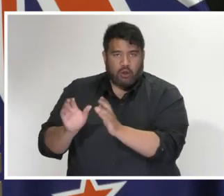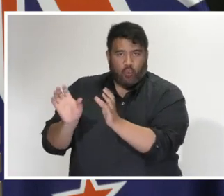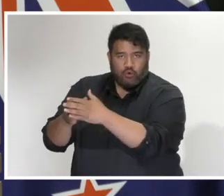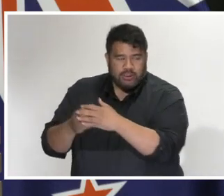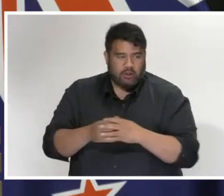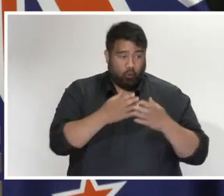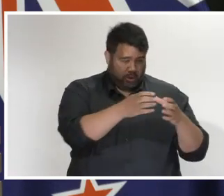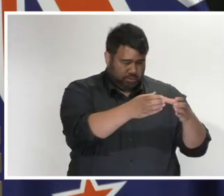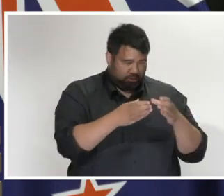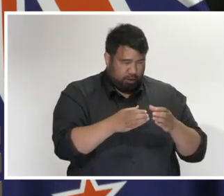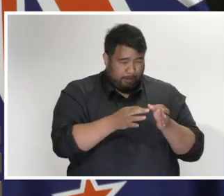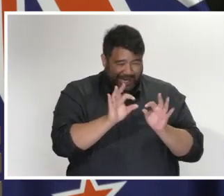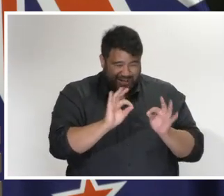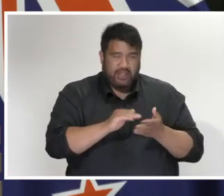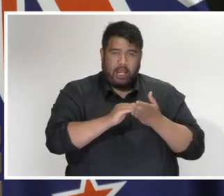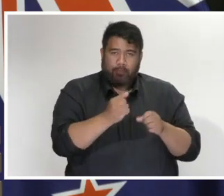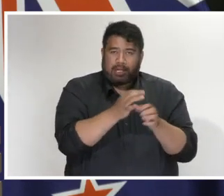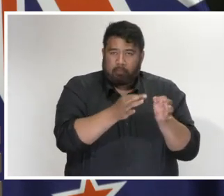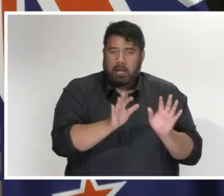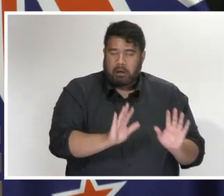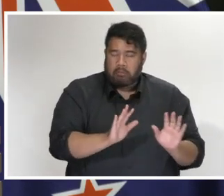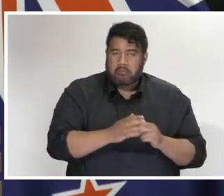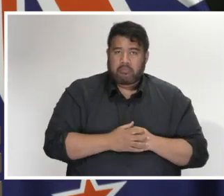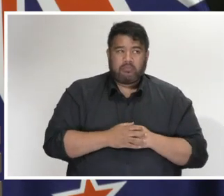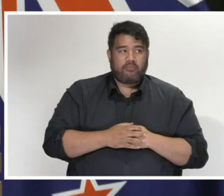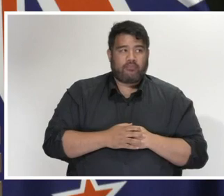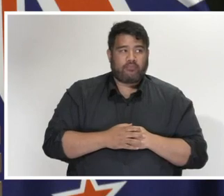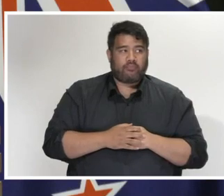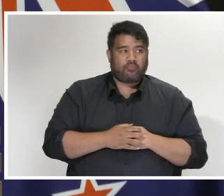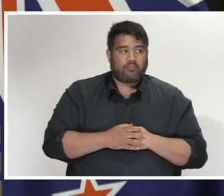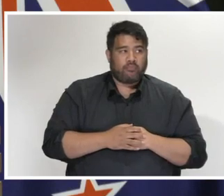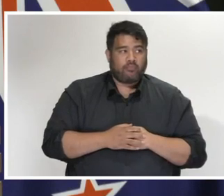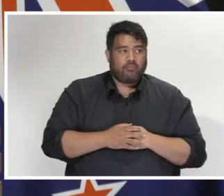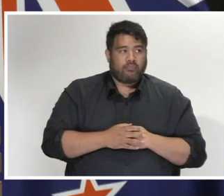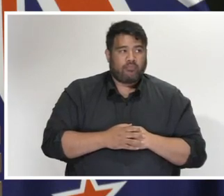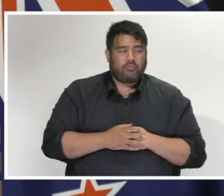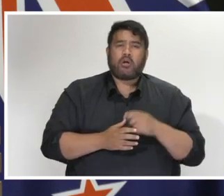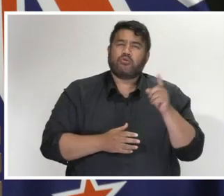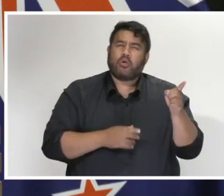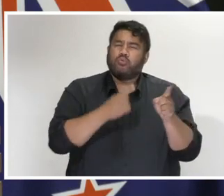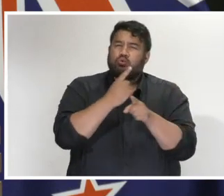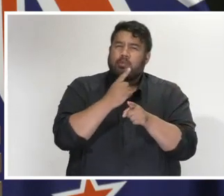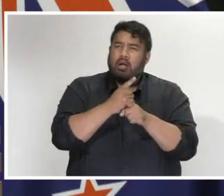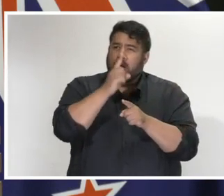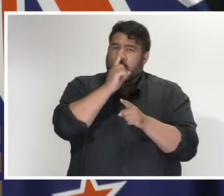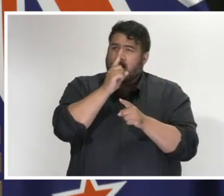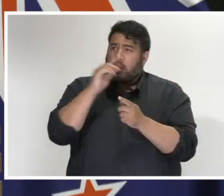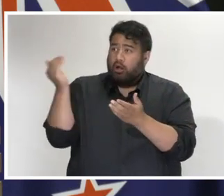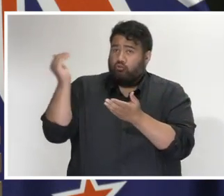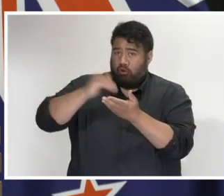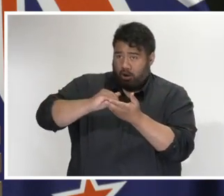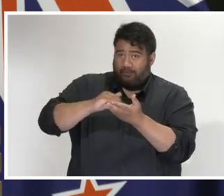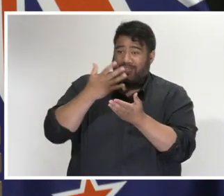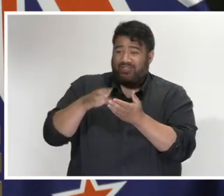on where people have been coming from. So would they not be able to leave the mandatory quarantining? Would they be like those initial people who were put into